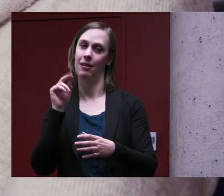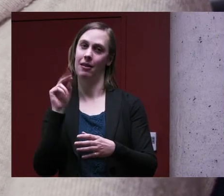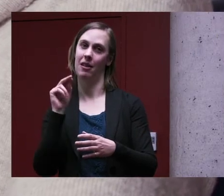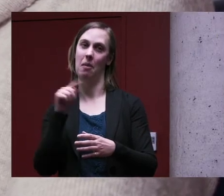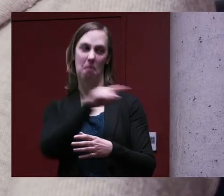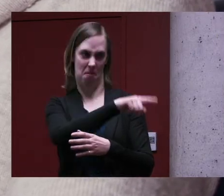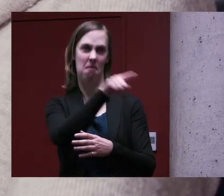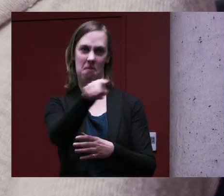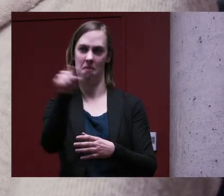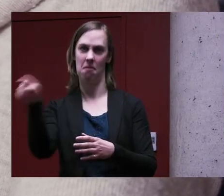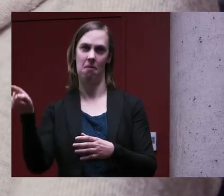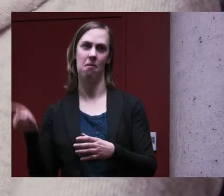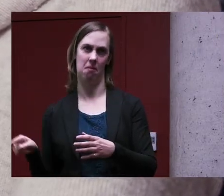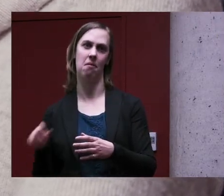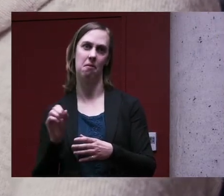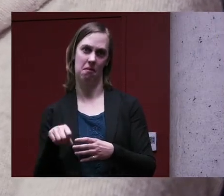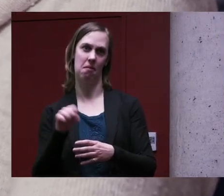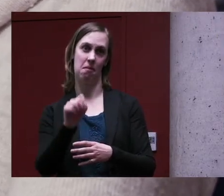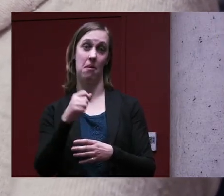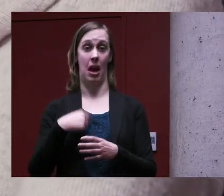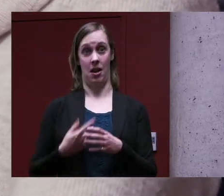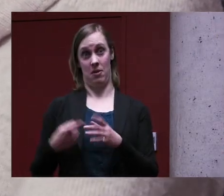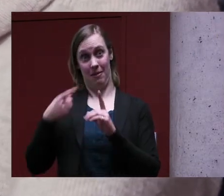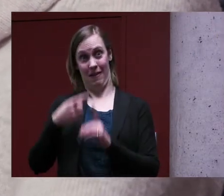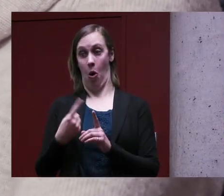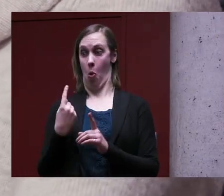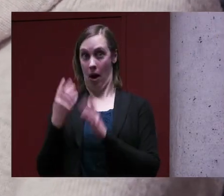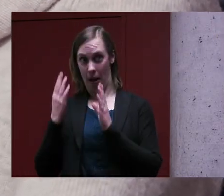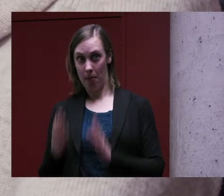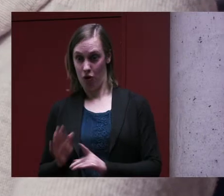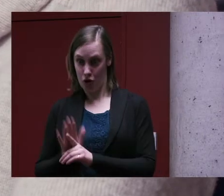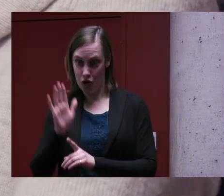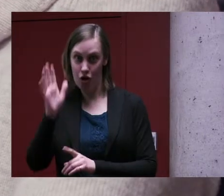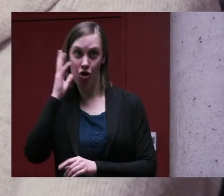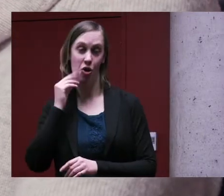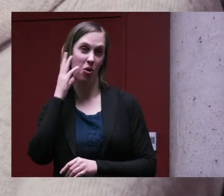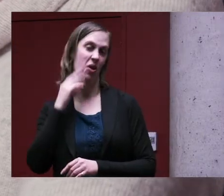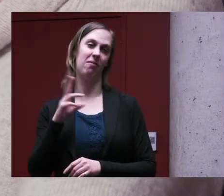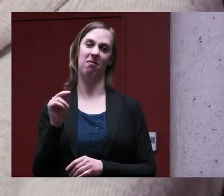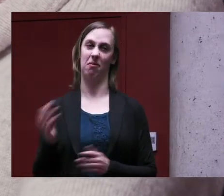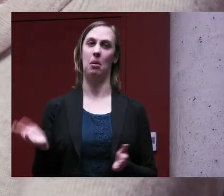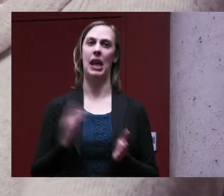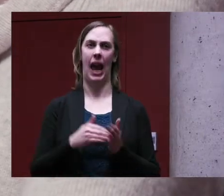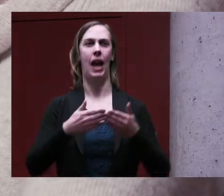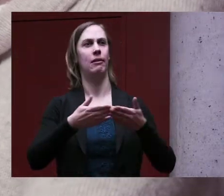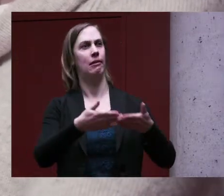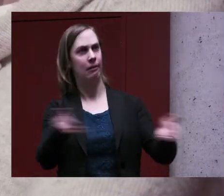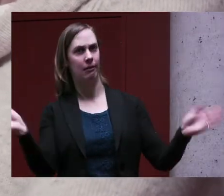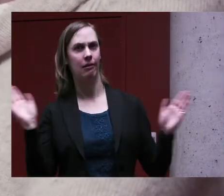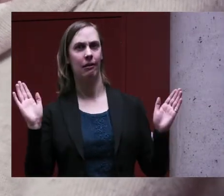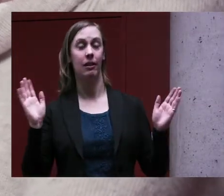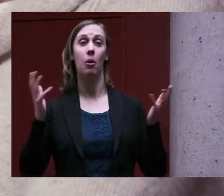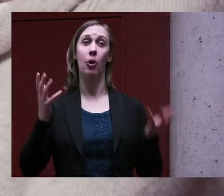It's not about any of us specifically, but we'd like to look at solutions rather